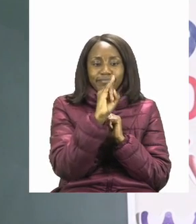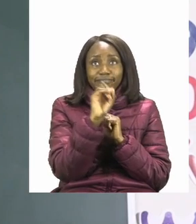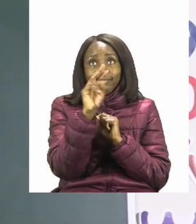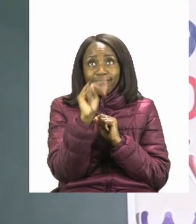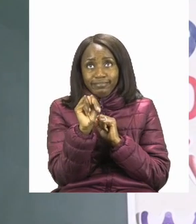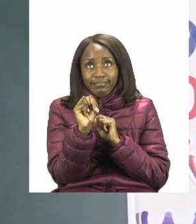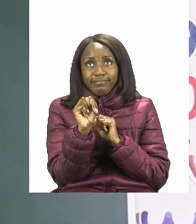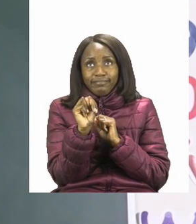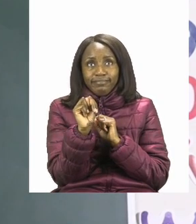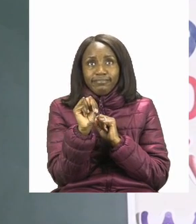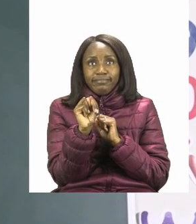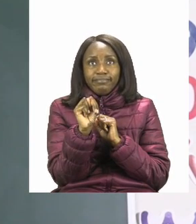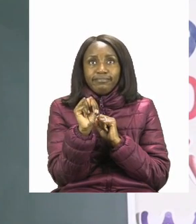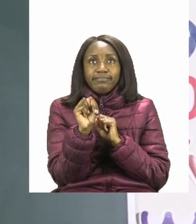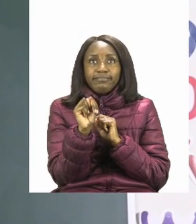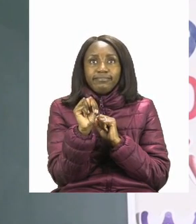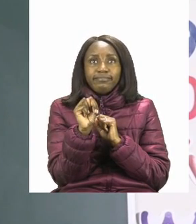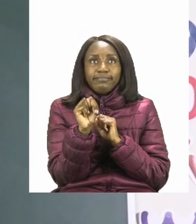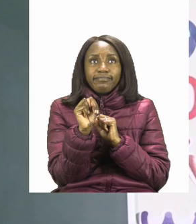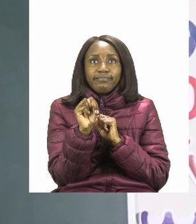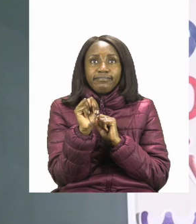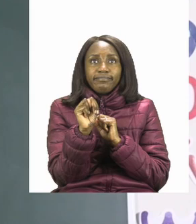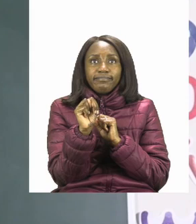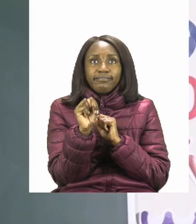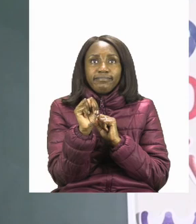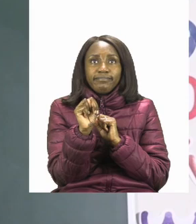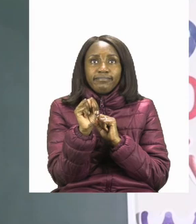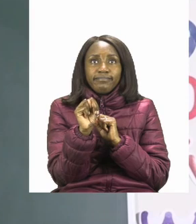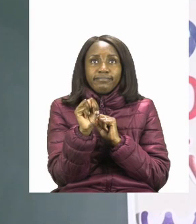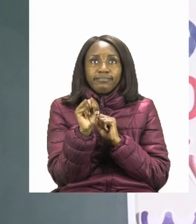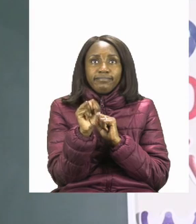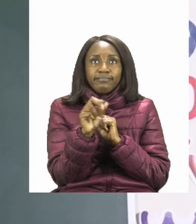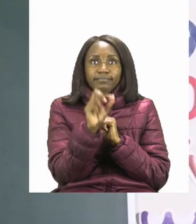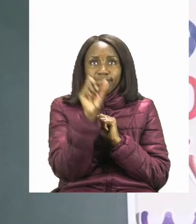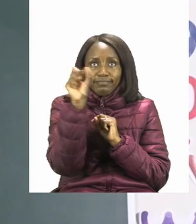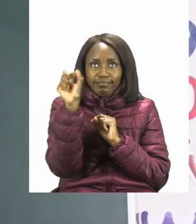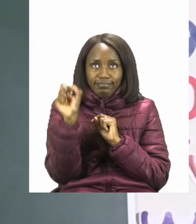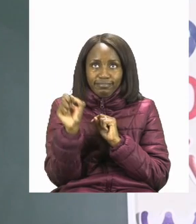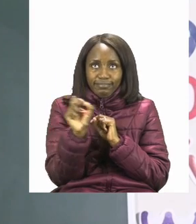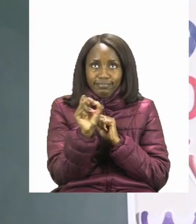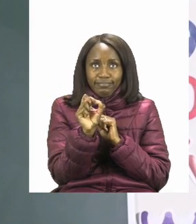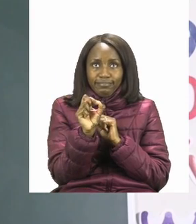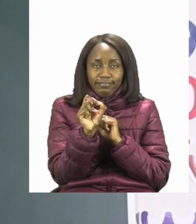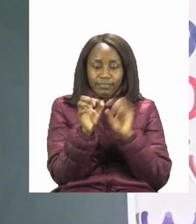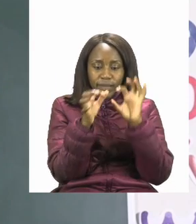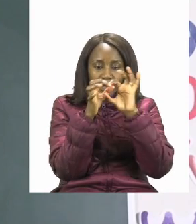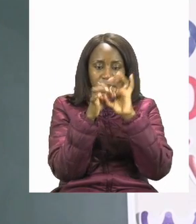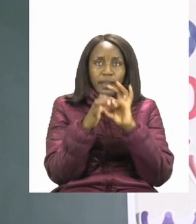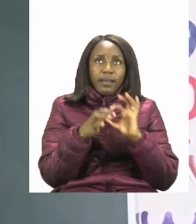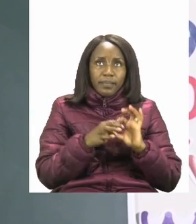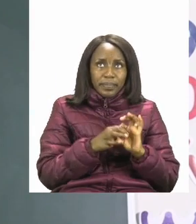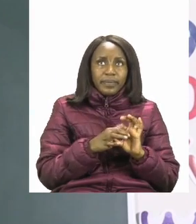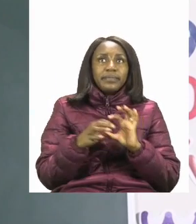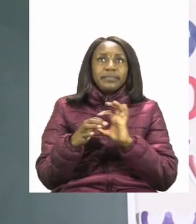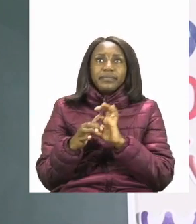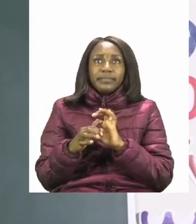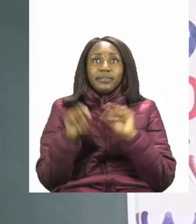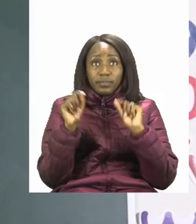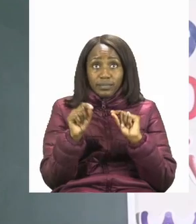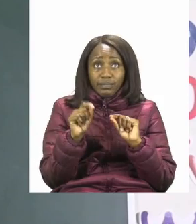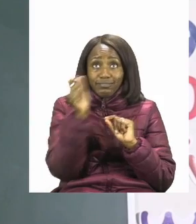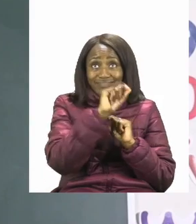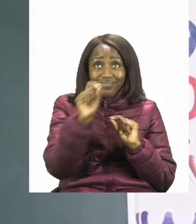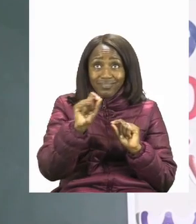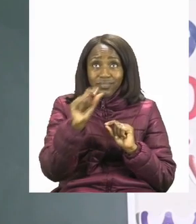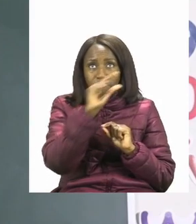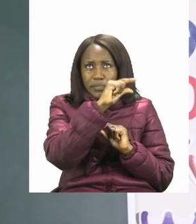n. And I can see that I have a n all the way here. So I'm going to connect my word and I